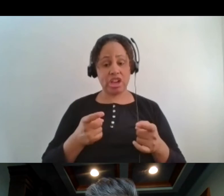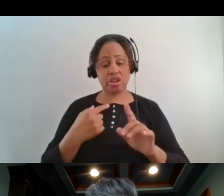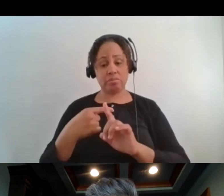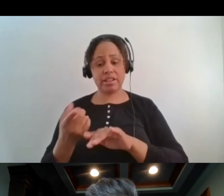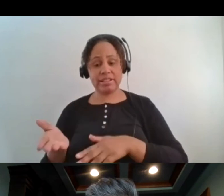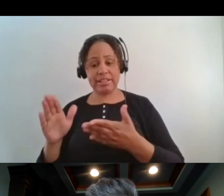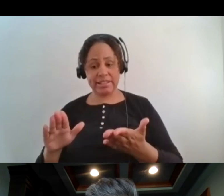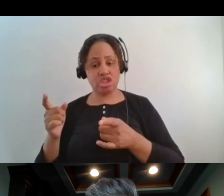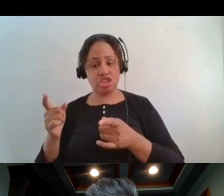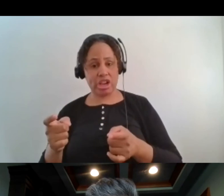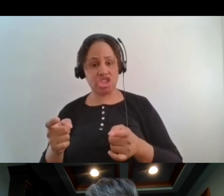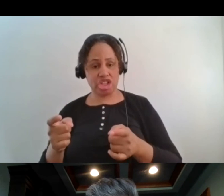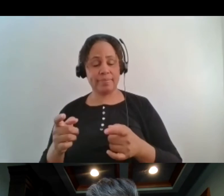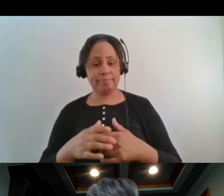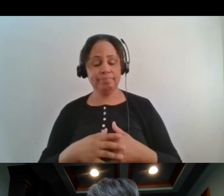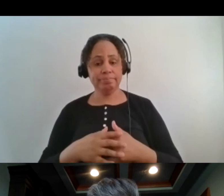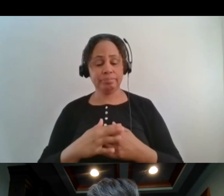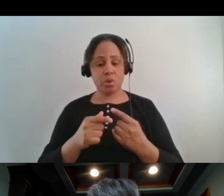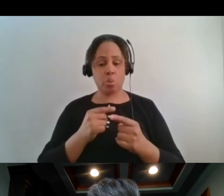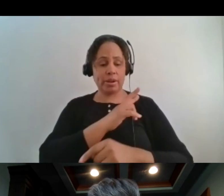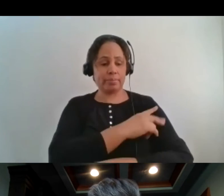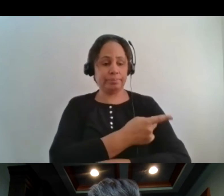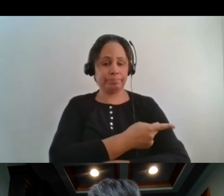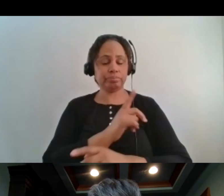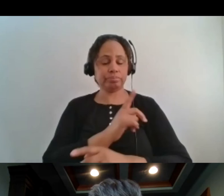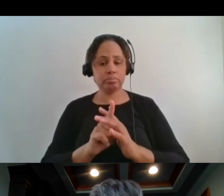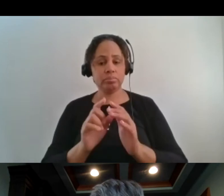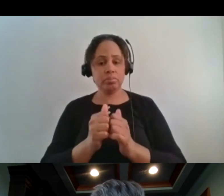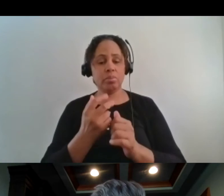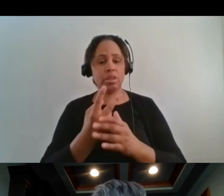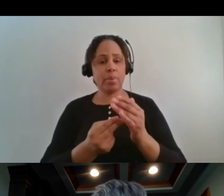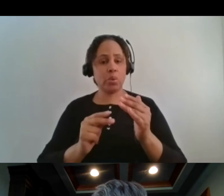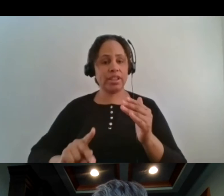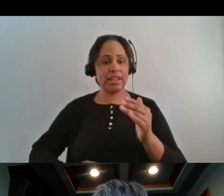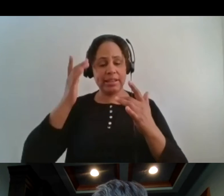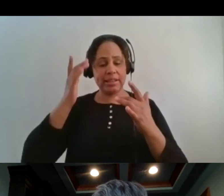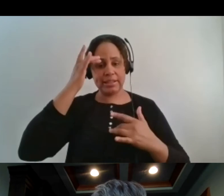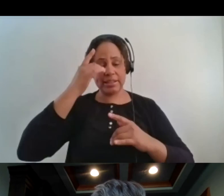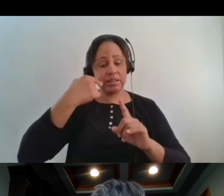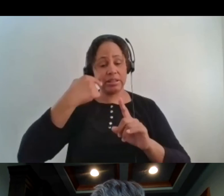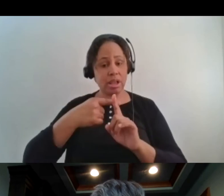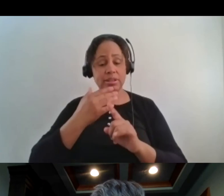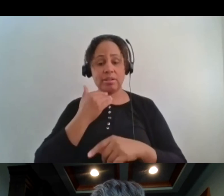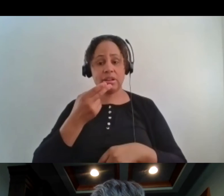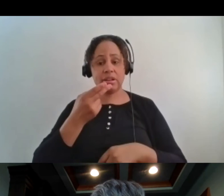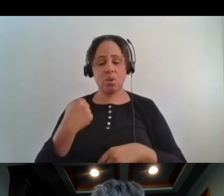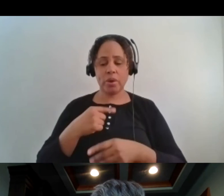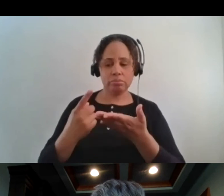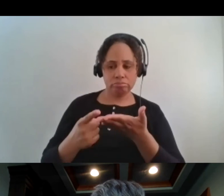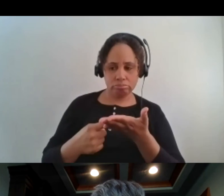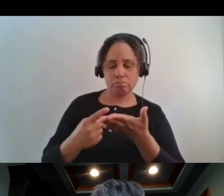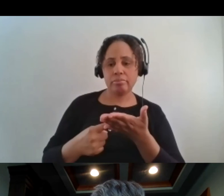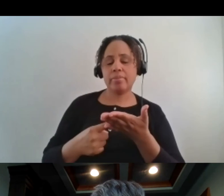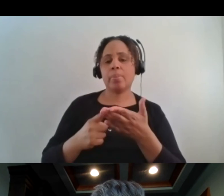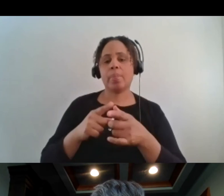So when patients present to us with both kidney disease and diabetes, we discuss this with all of them.